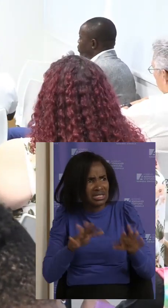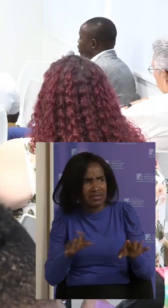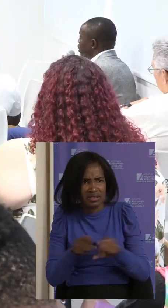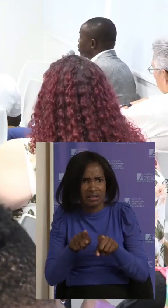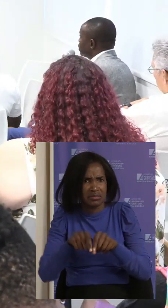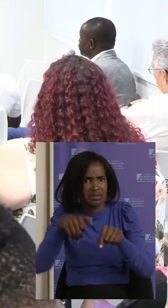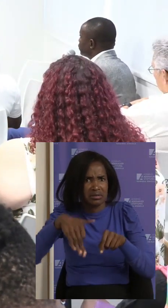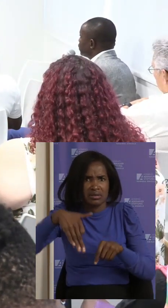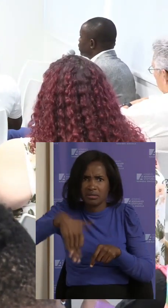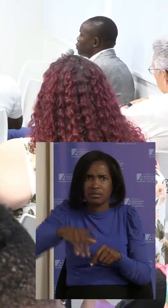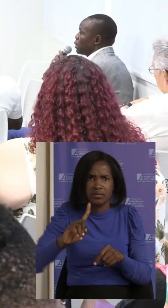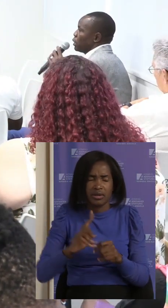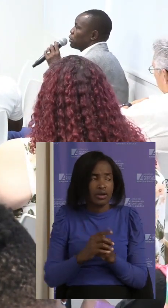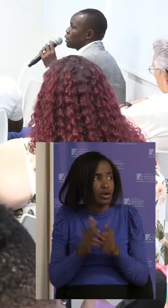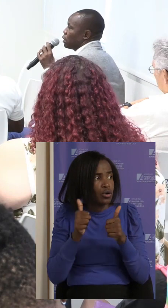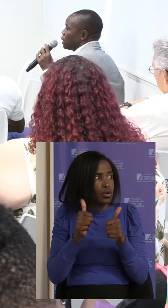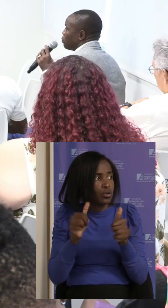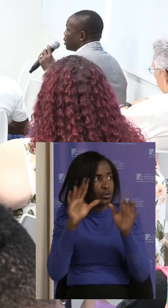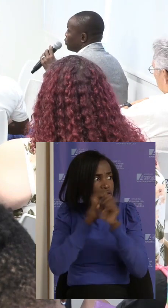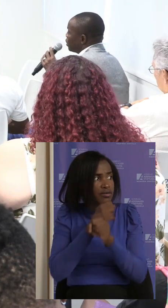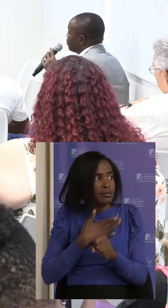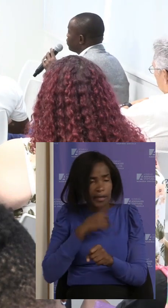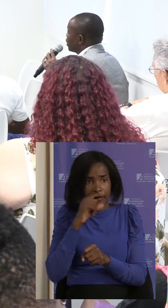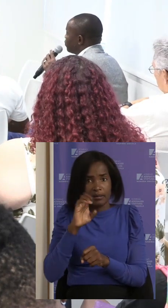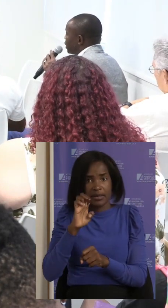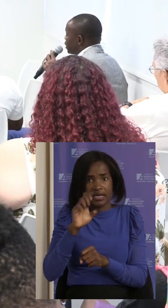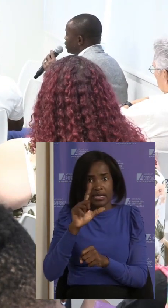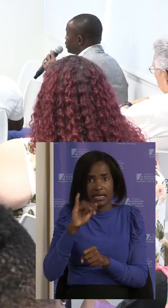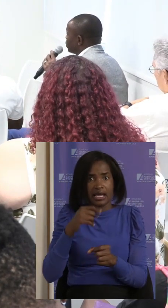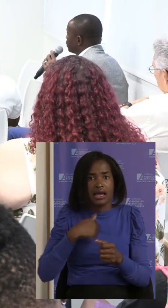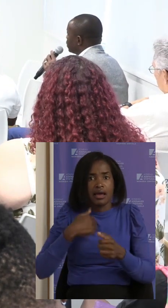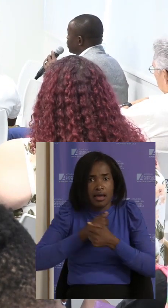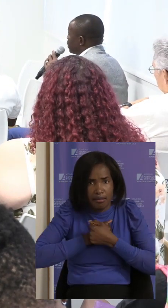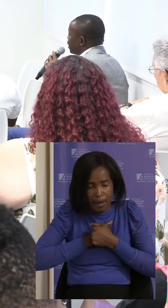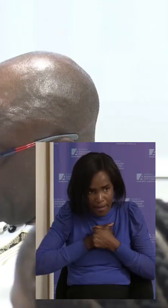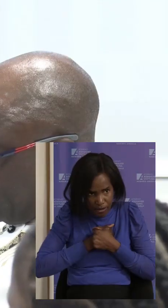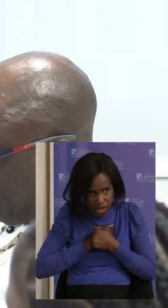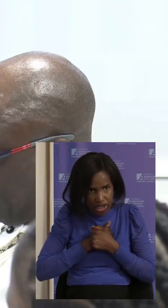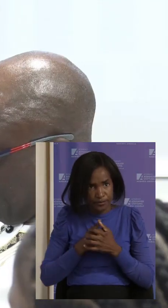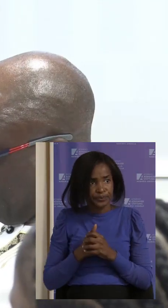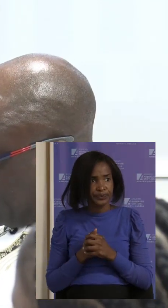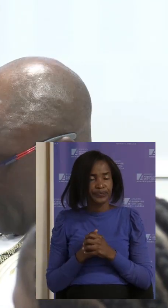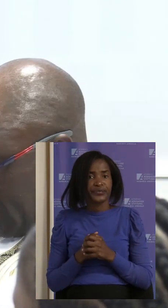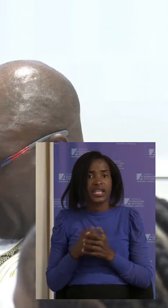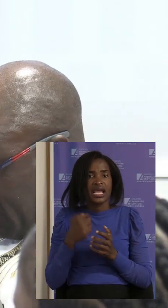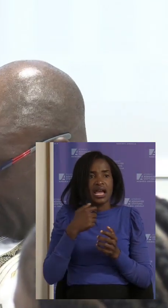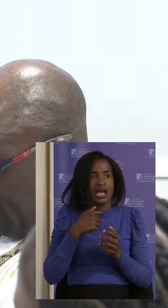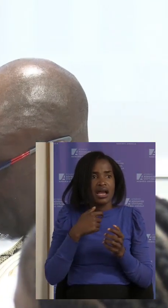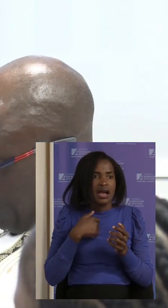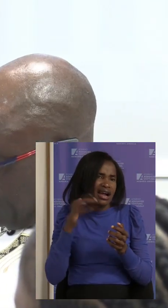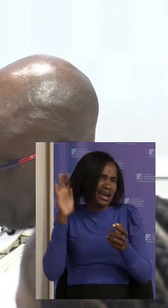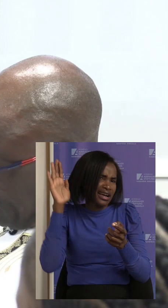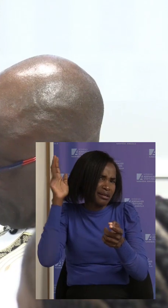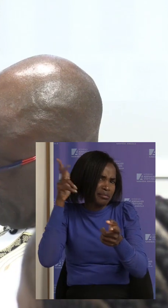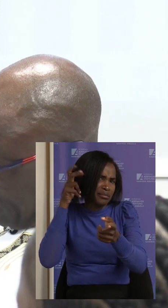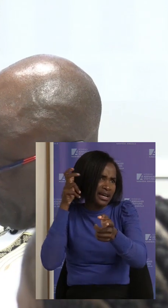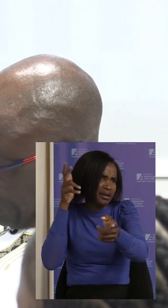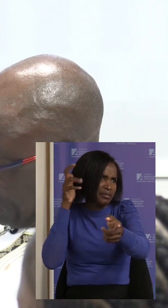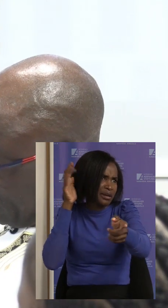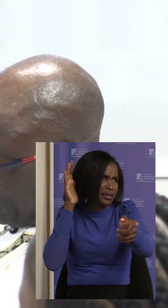Good evening. My name is Henry Kapalu. I'm a parent. I was just listening carefully